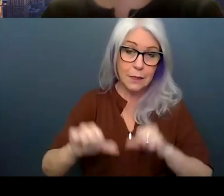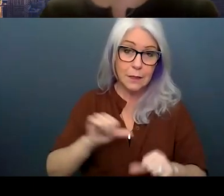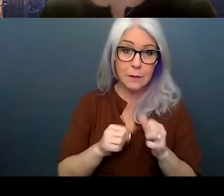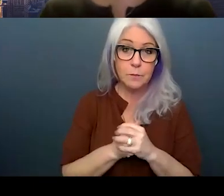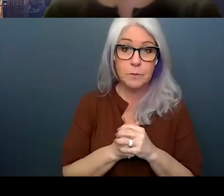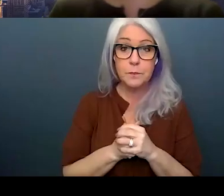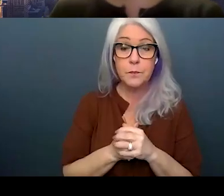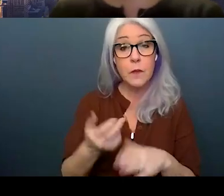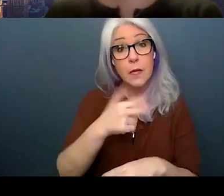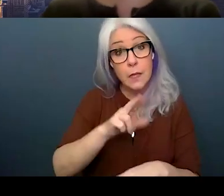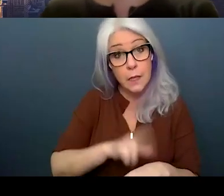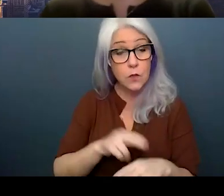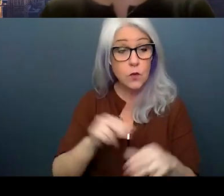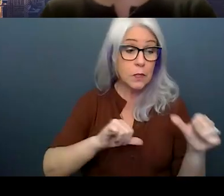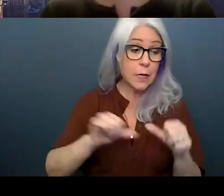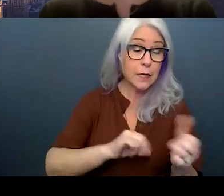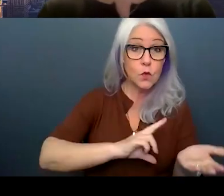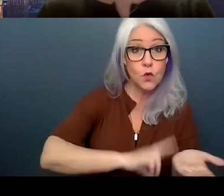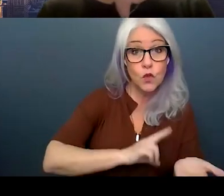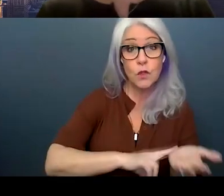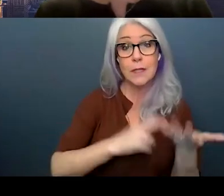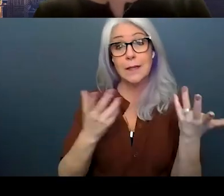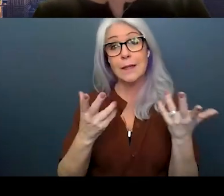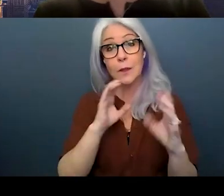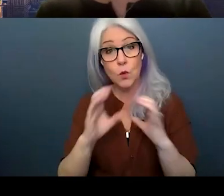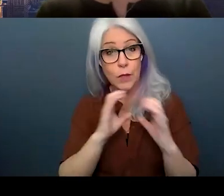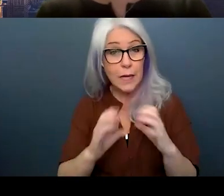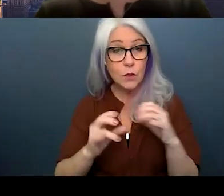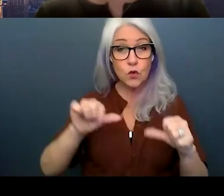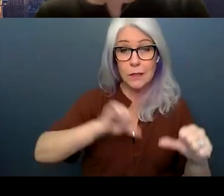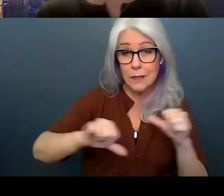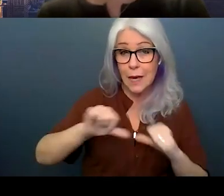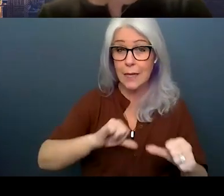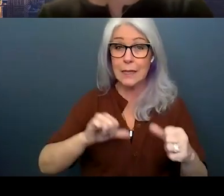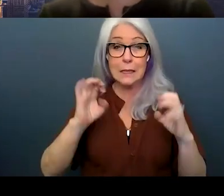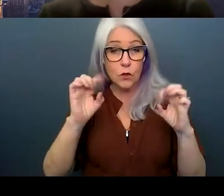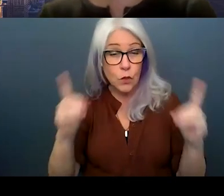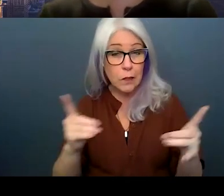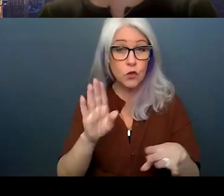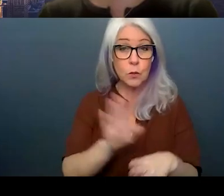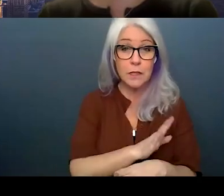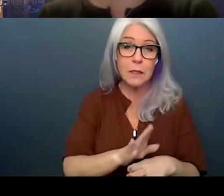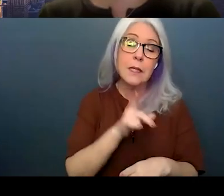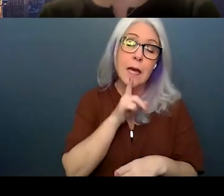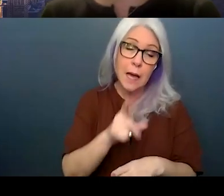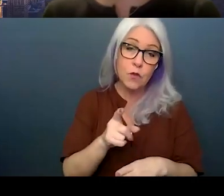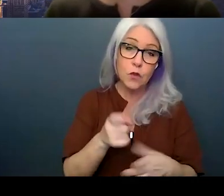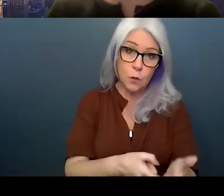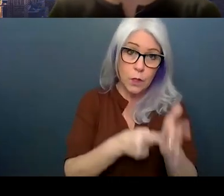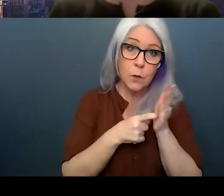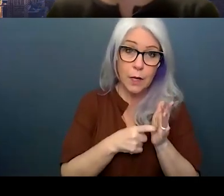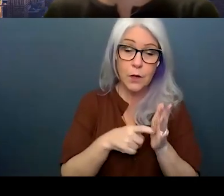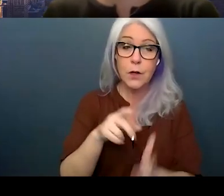natural sciences, nursing, communications, education, business and engineering are some of the fields that actually do require APA citations as